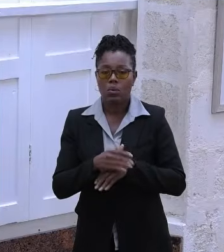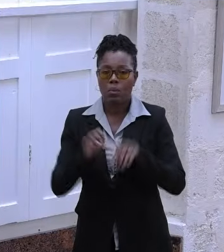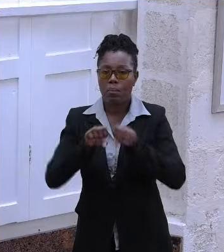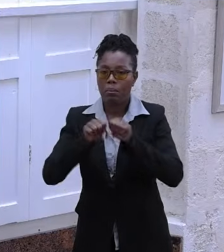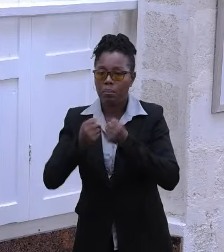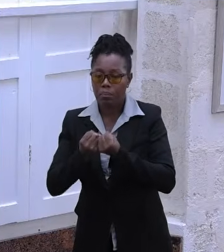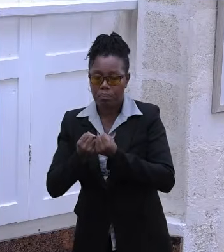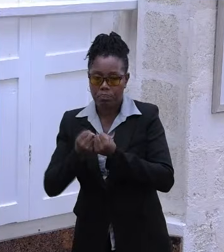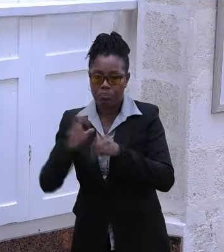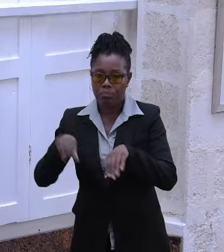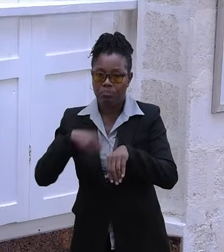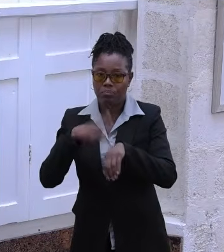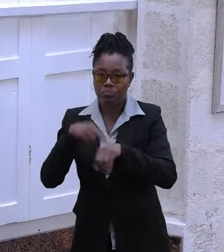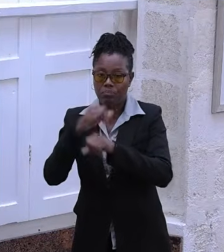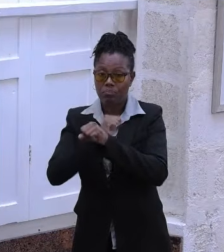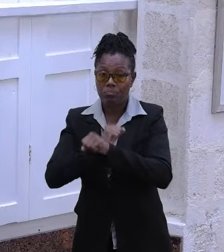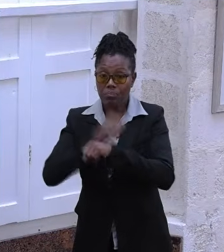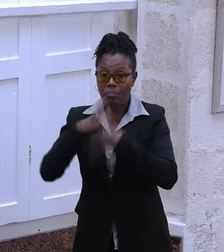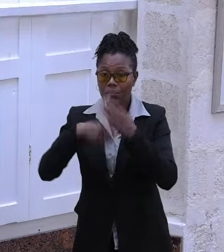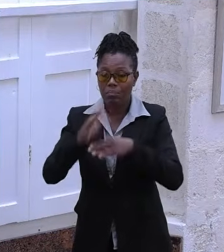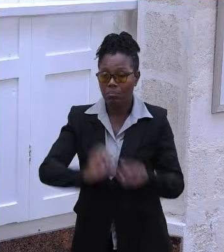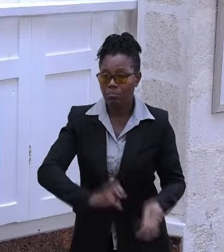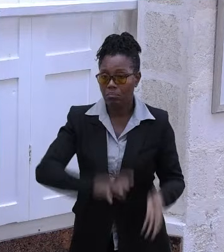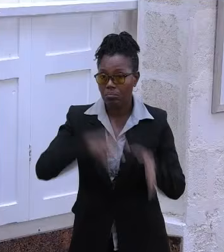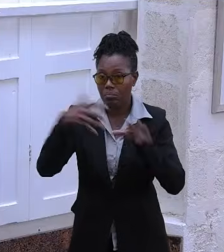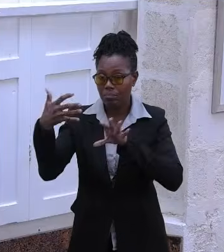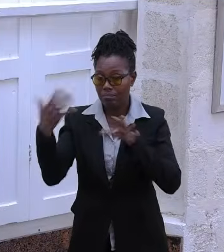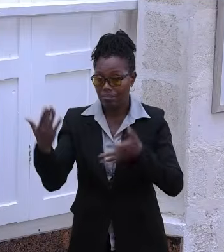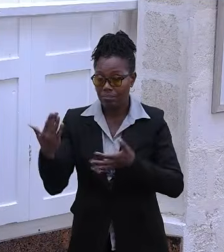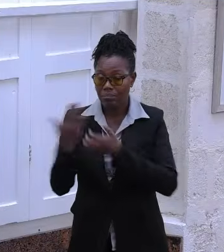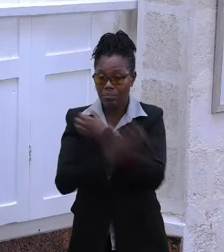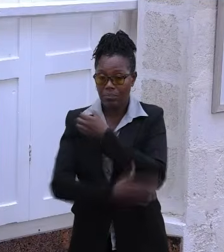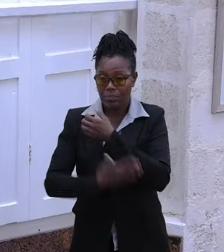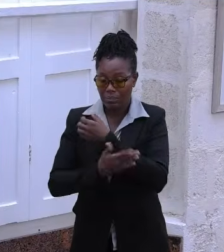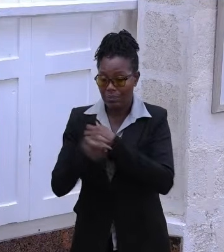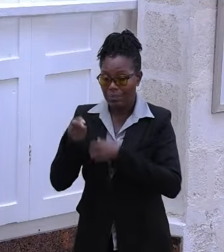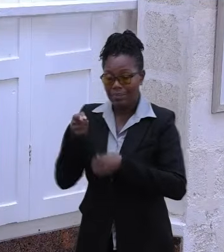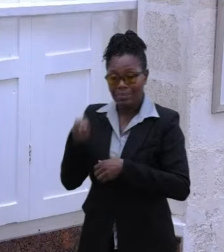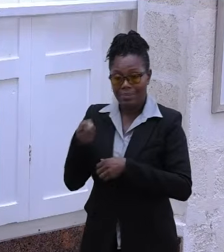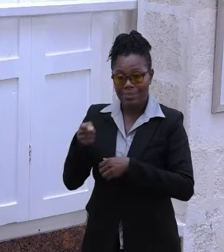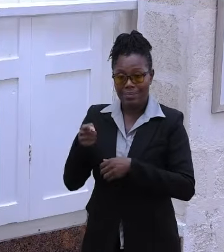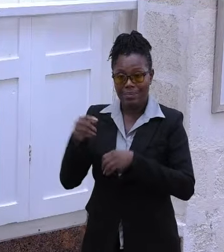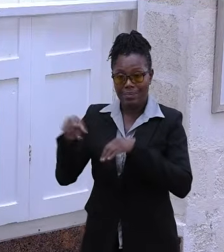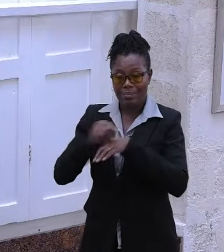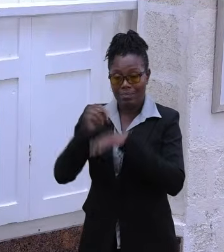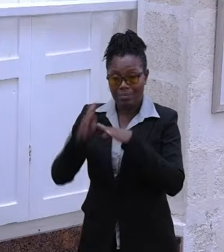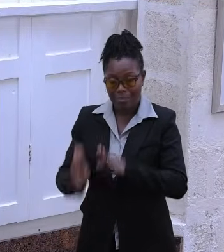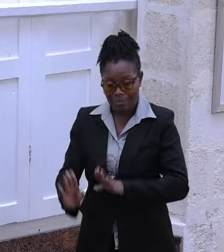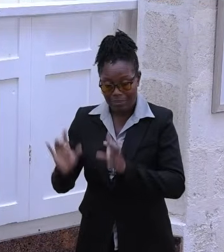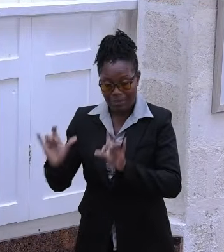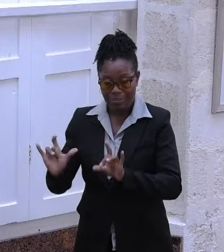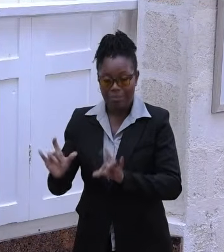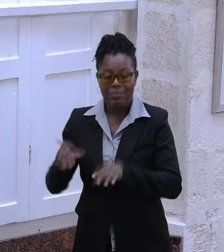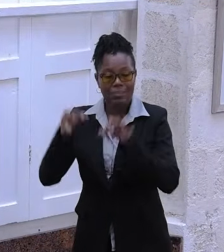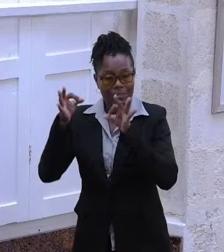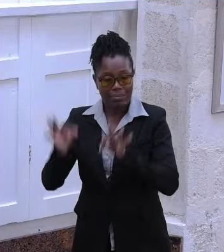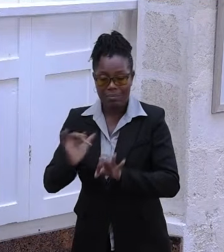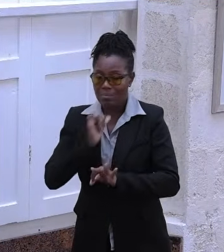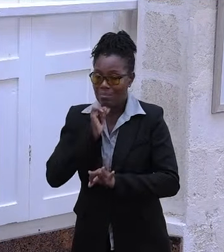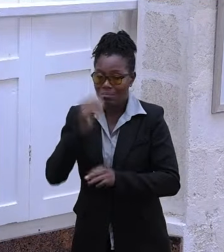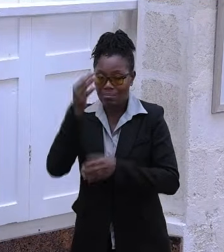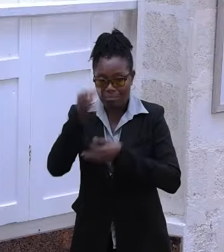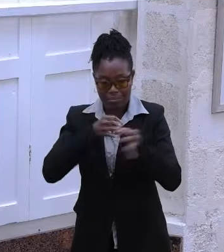conflict in the country, he is at liberty to refrain from giving reasons. If